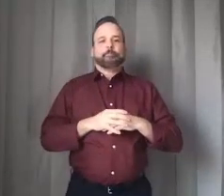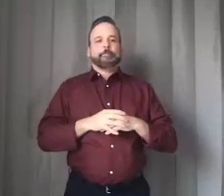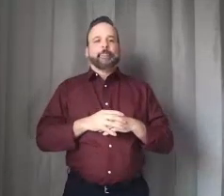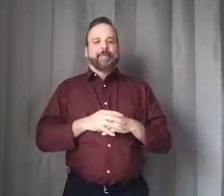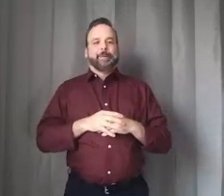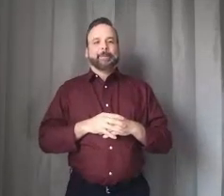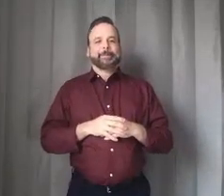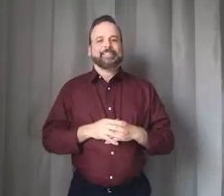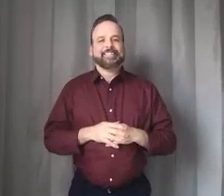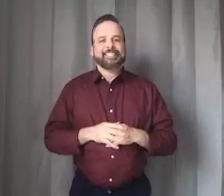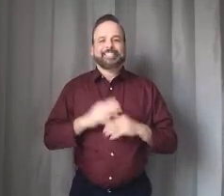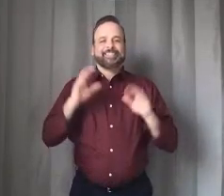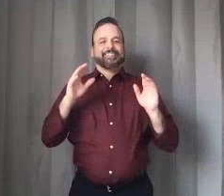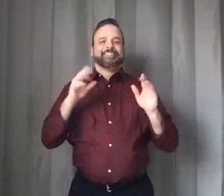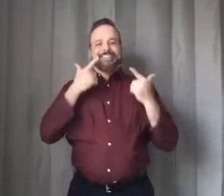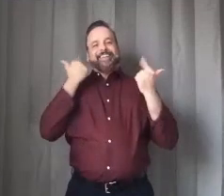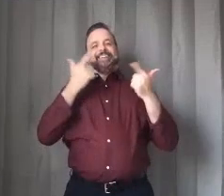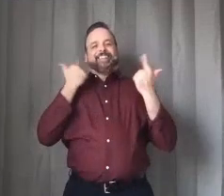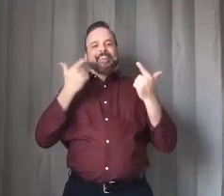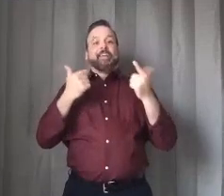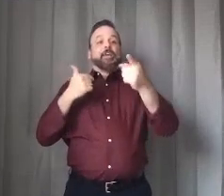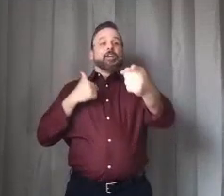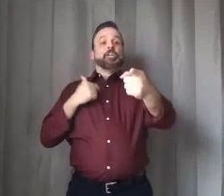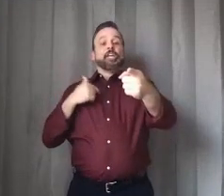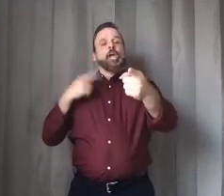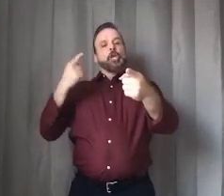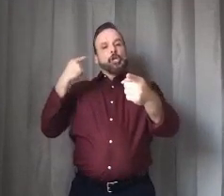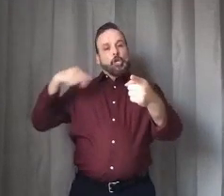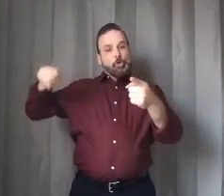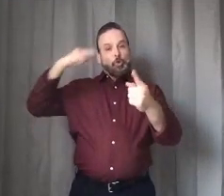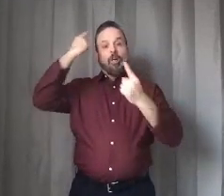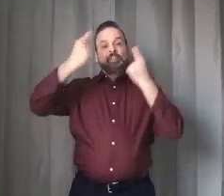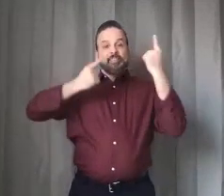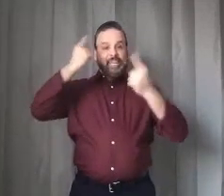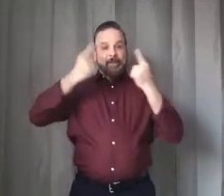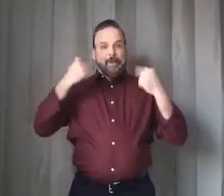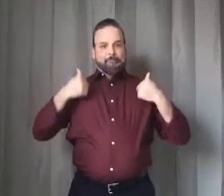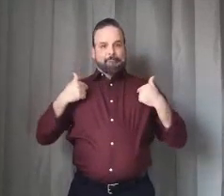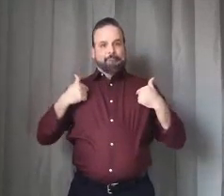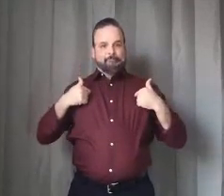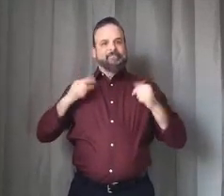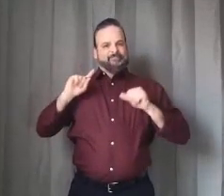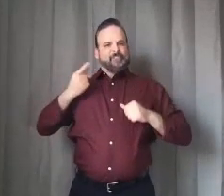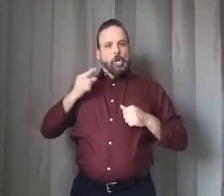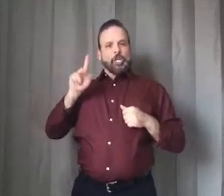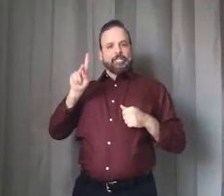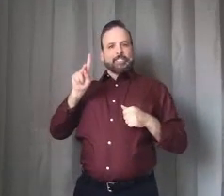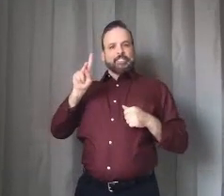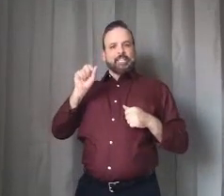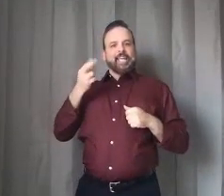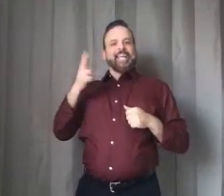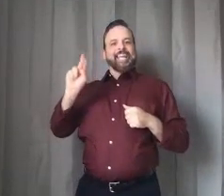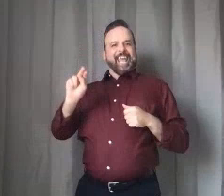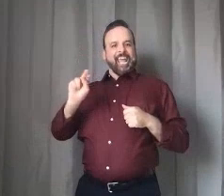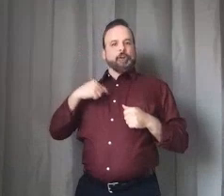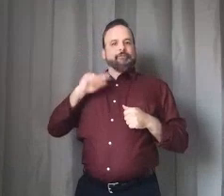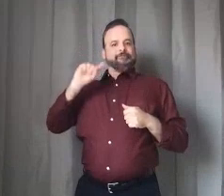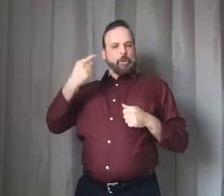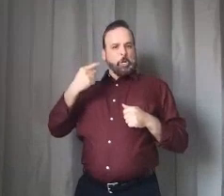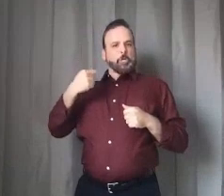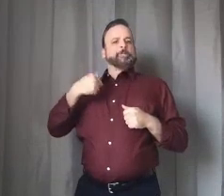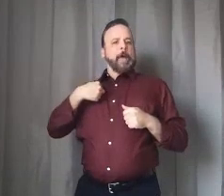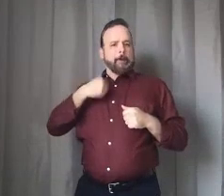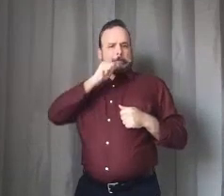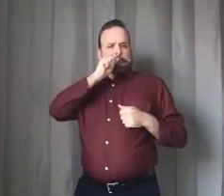Oh. So okay. While y'all think about it, I will go first. I will take one for the team.